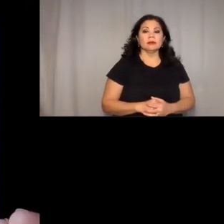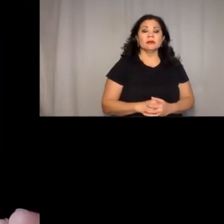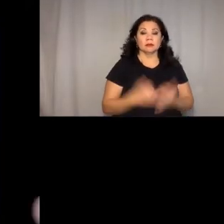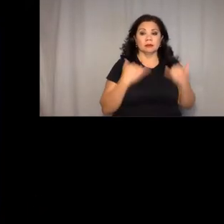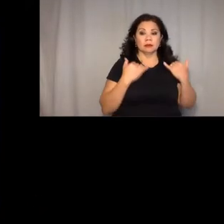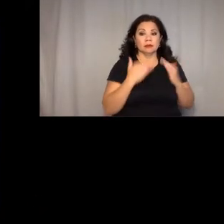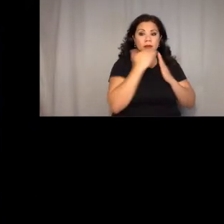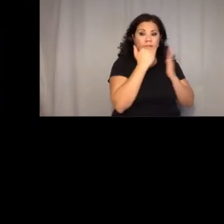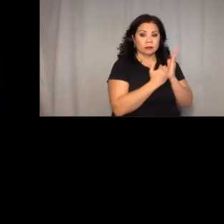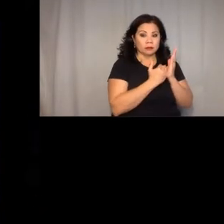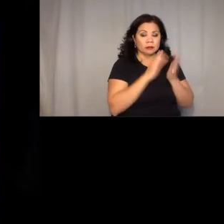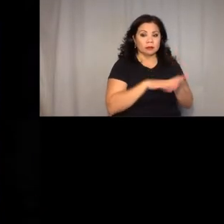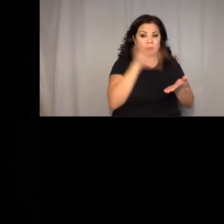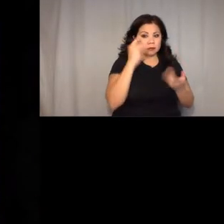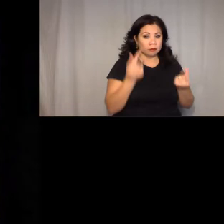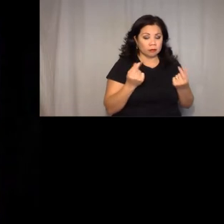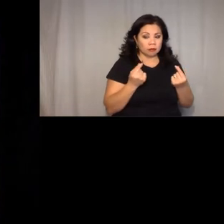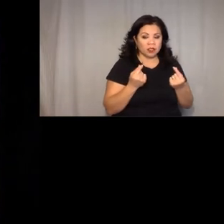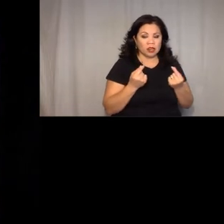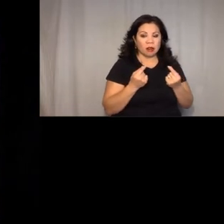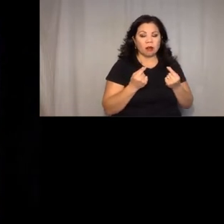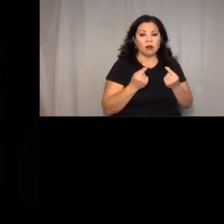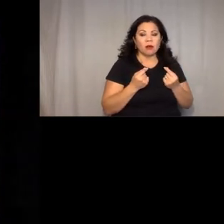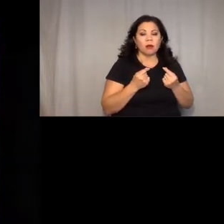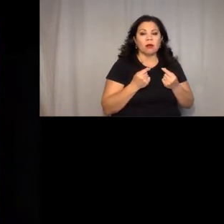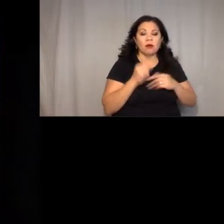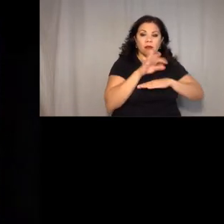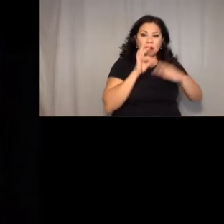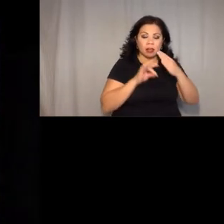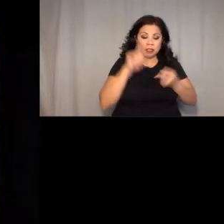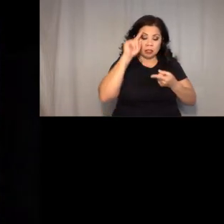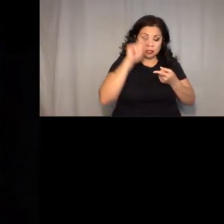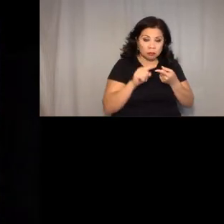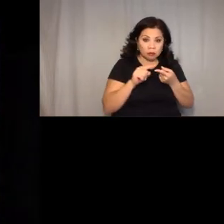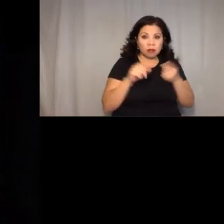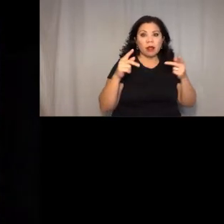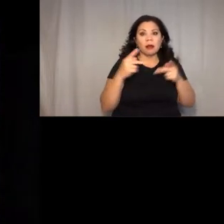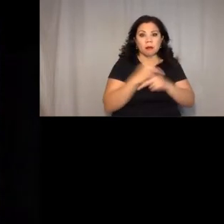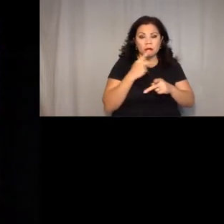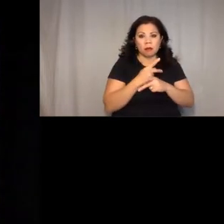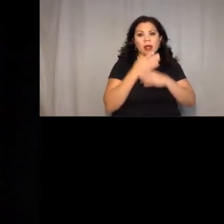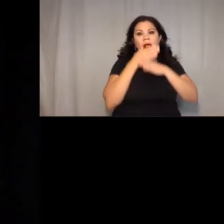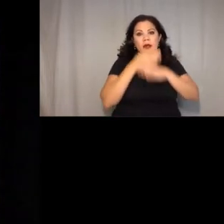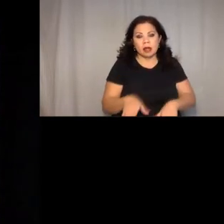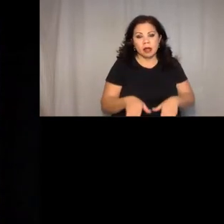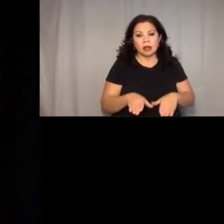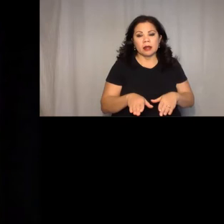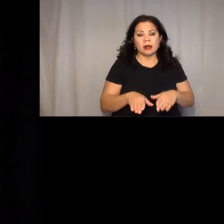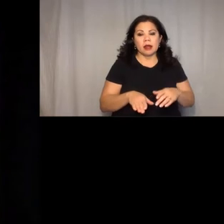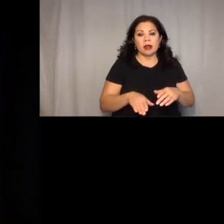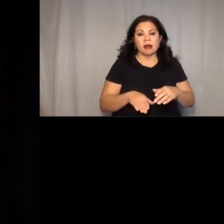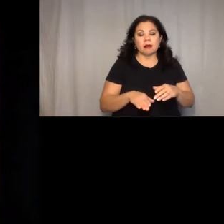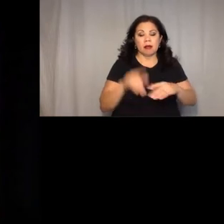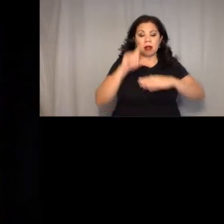For this lesson, we are going to learn how to simplify fractions, multiply fractions, divide fractions, and